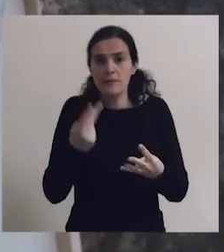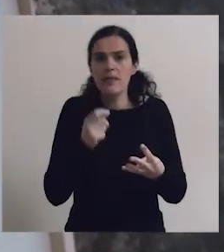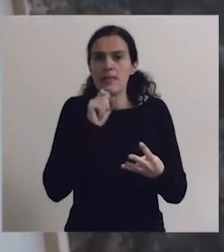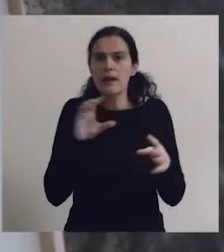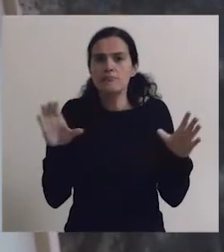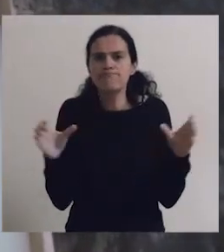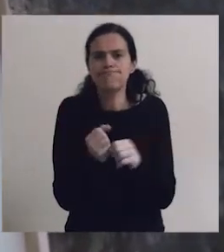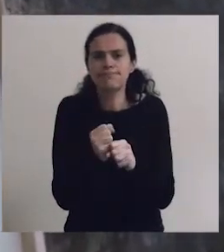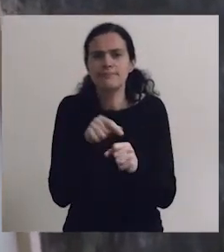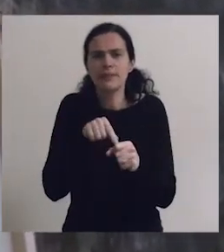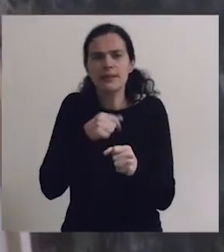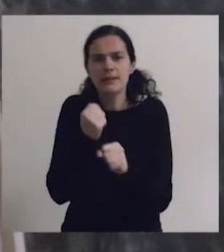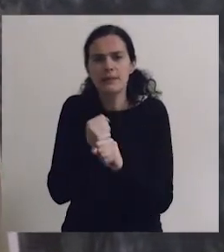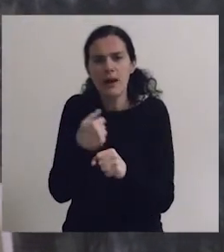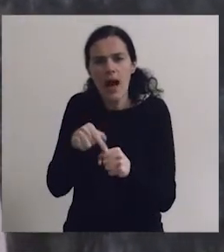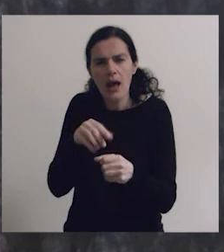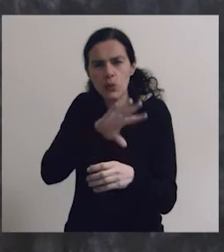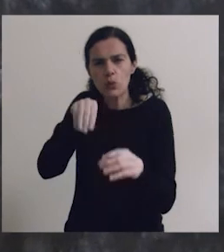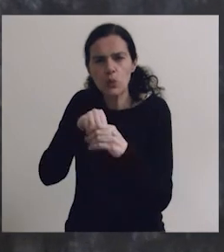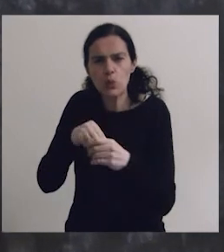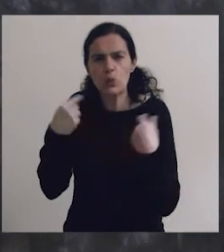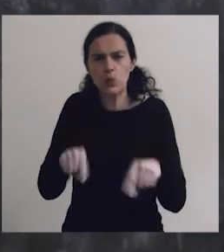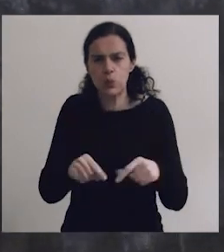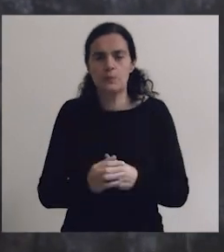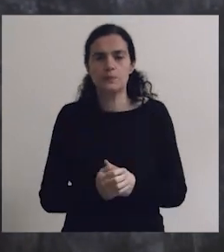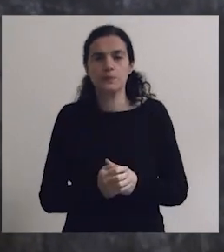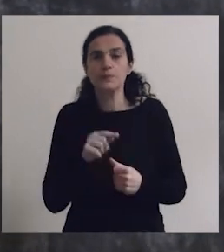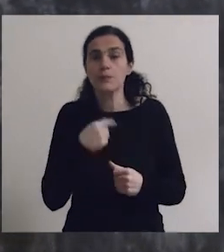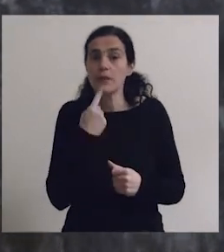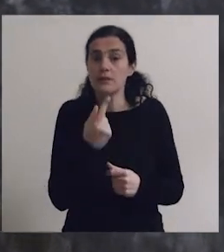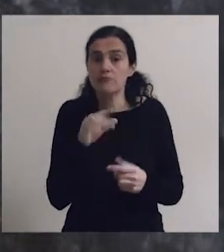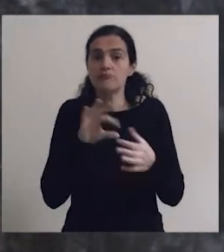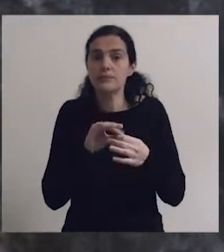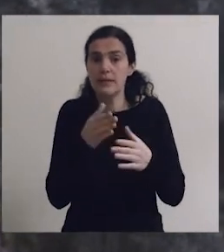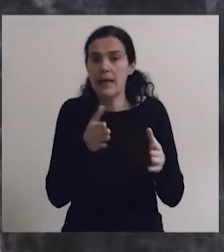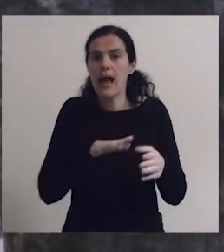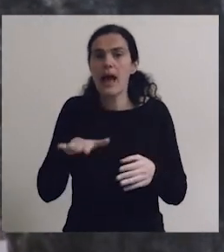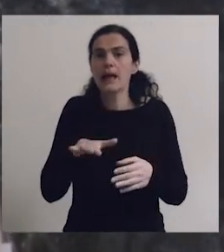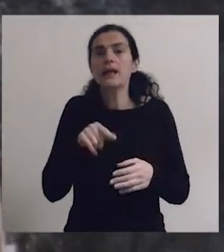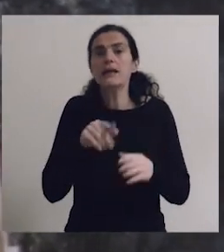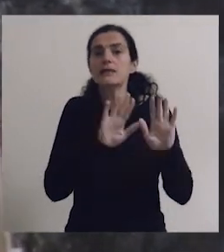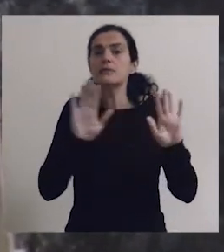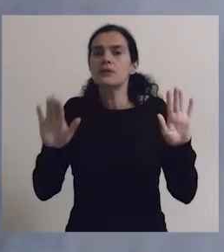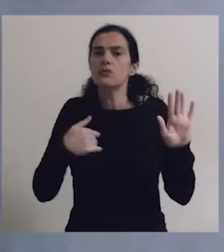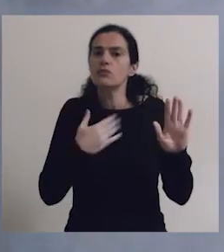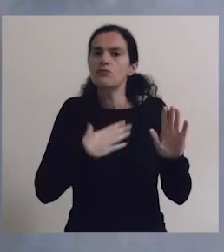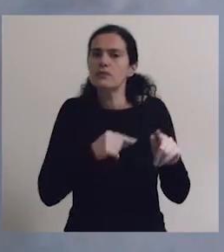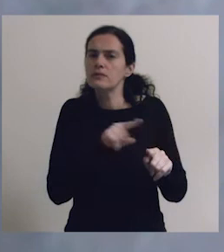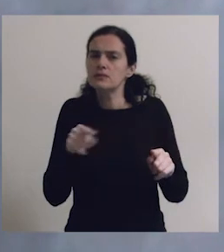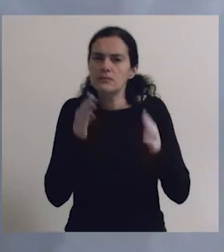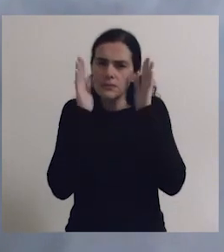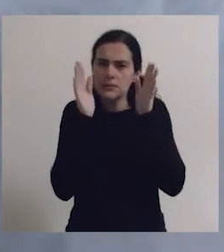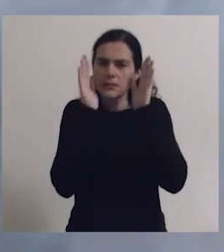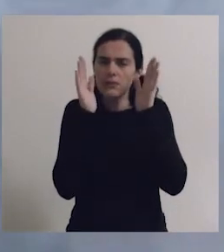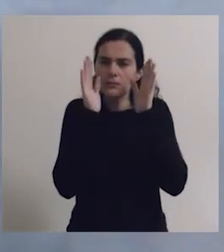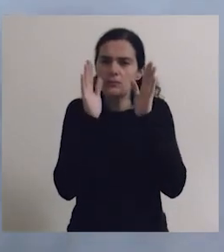are compacted in this work. The other thing that I would like to mention in this part of the exhibition, I would like to